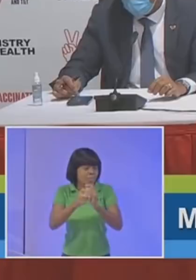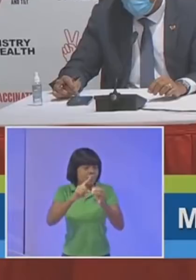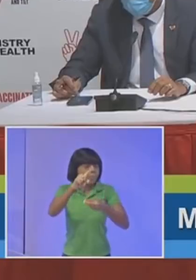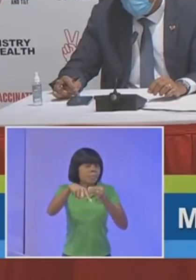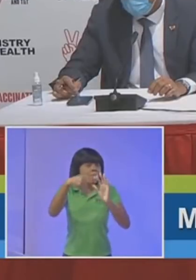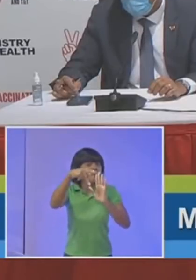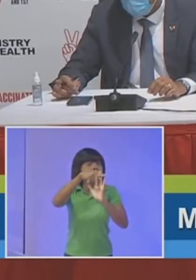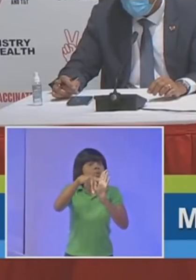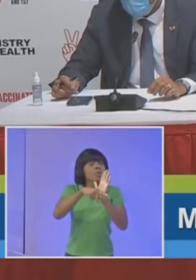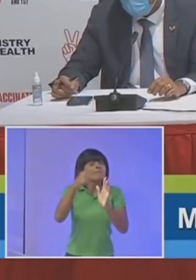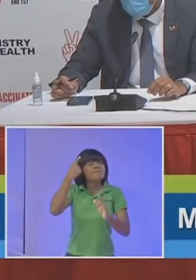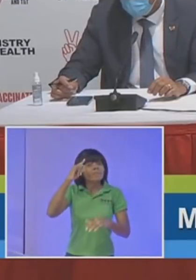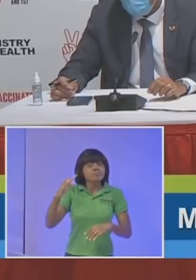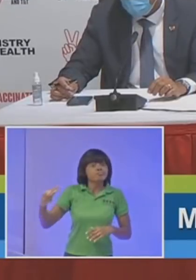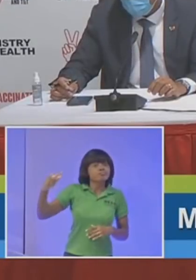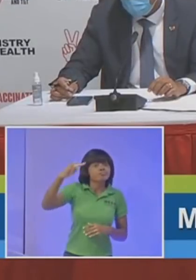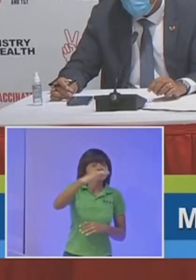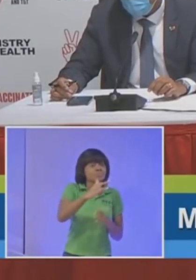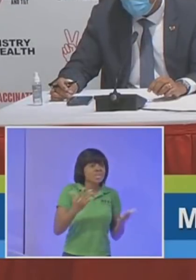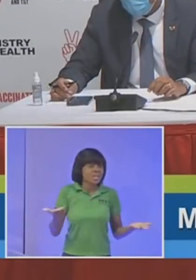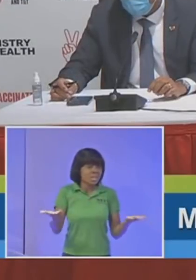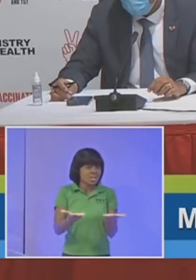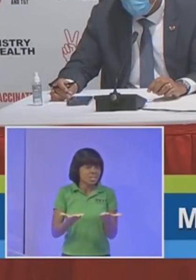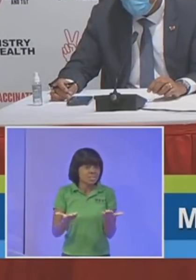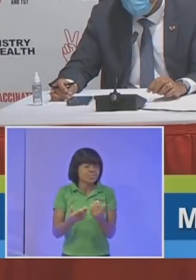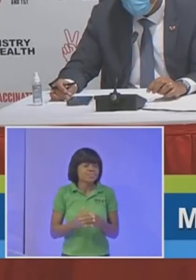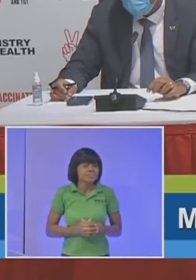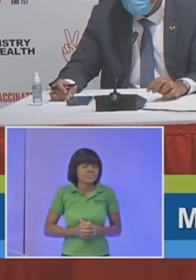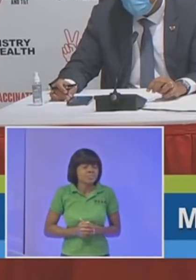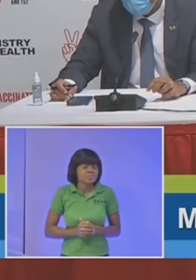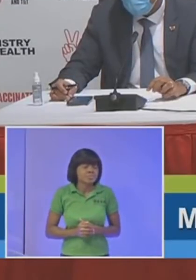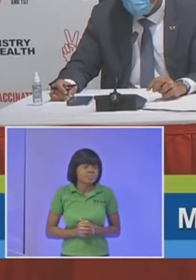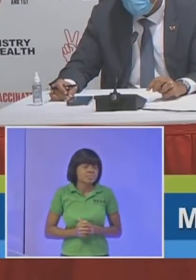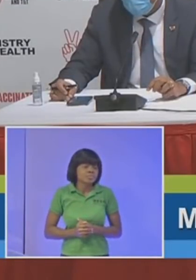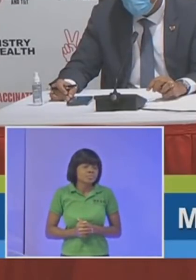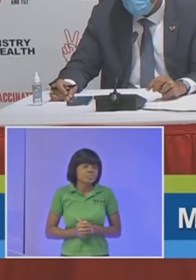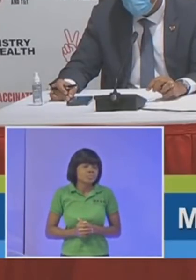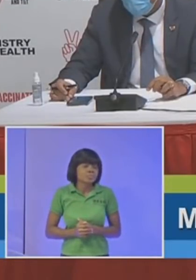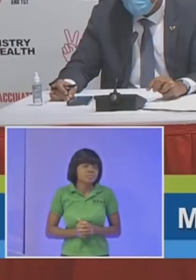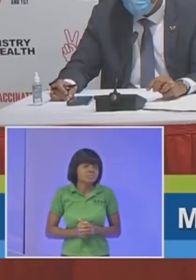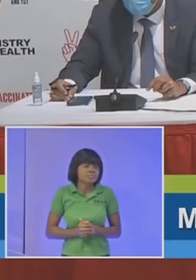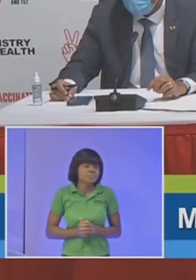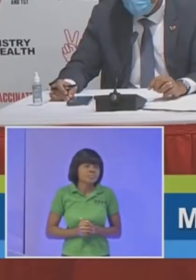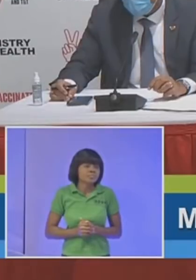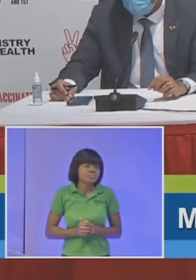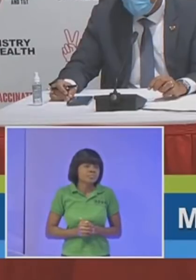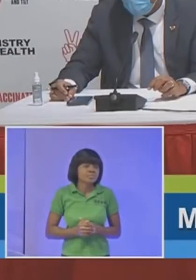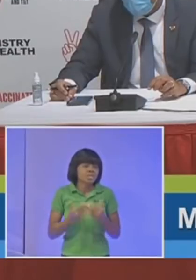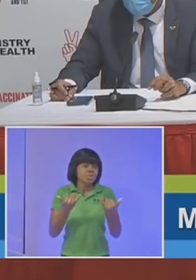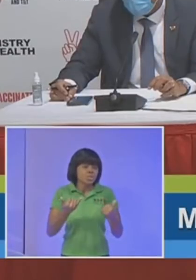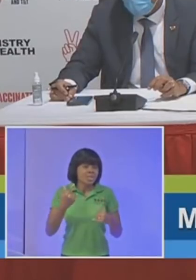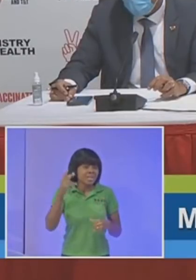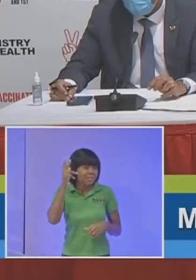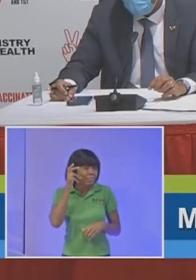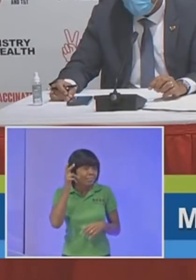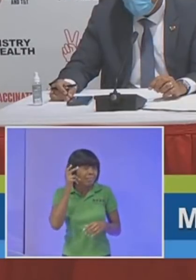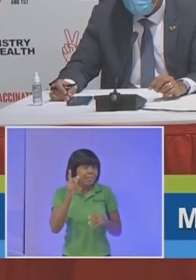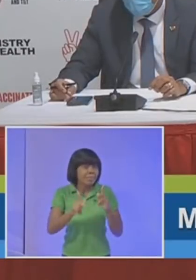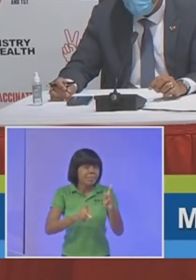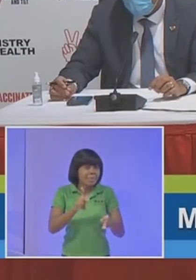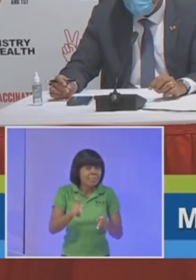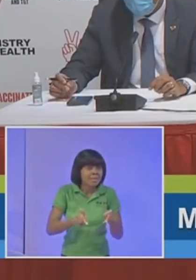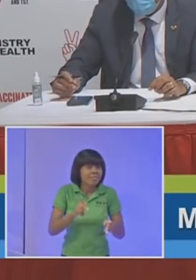people sharing alleged reports of fake vaccination cards on sale. So if we can just get an